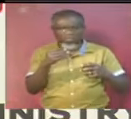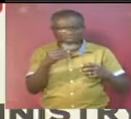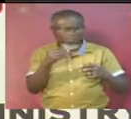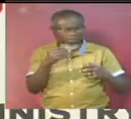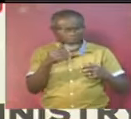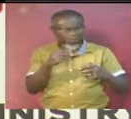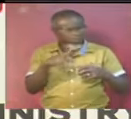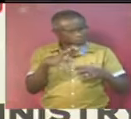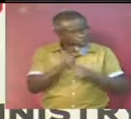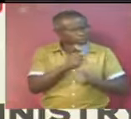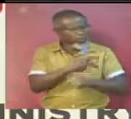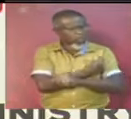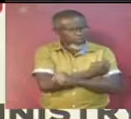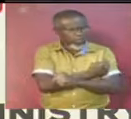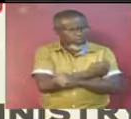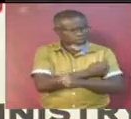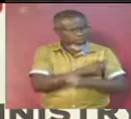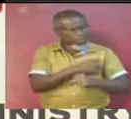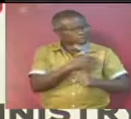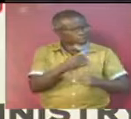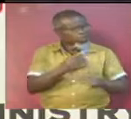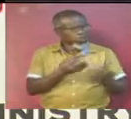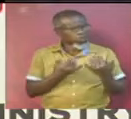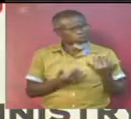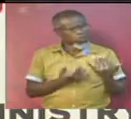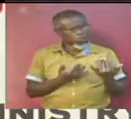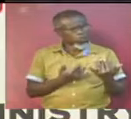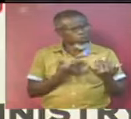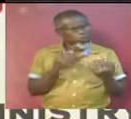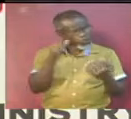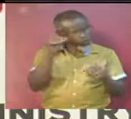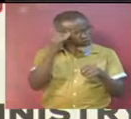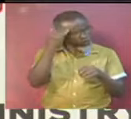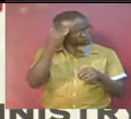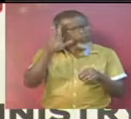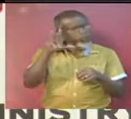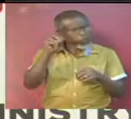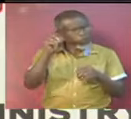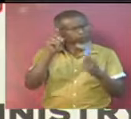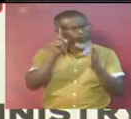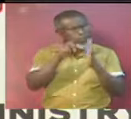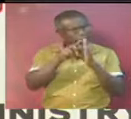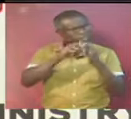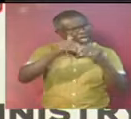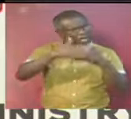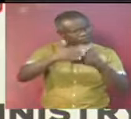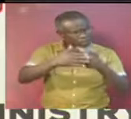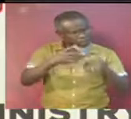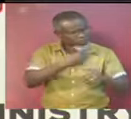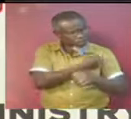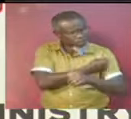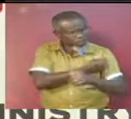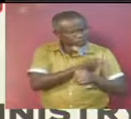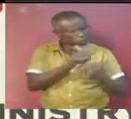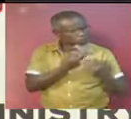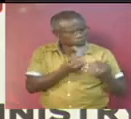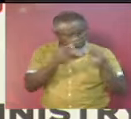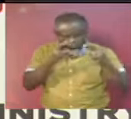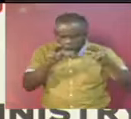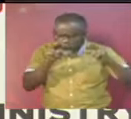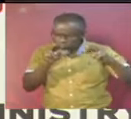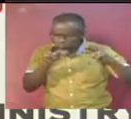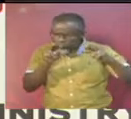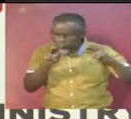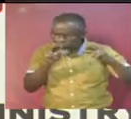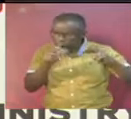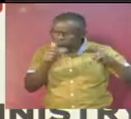healthcare centers to see if an allergic reaction occurs, since it normally occurs within that time period. And this is something that